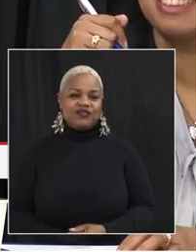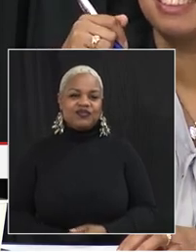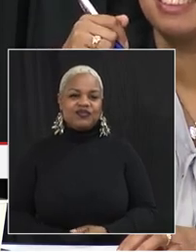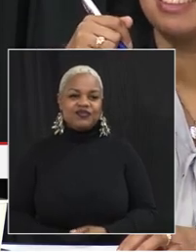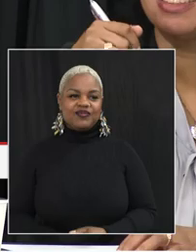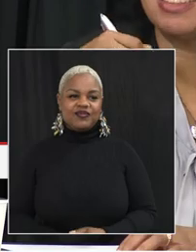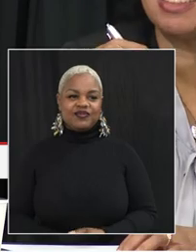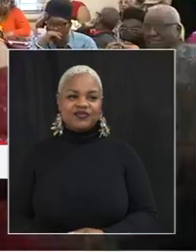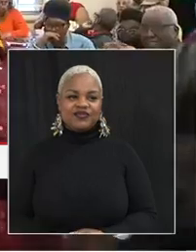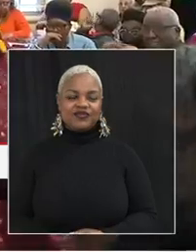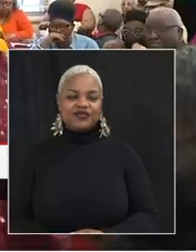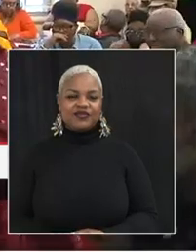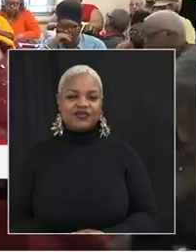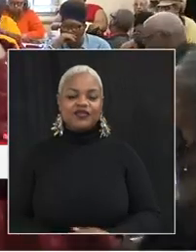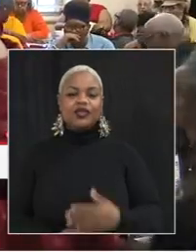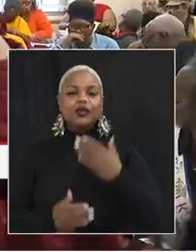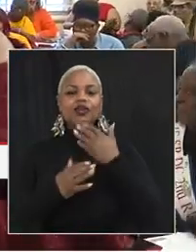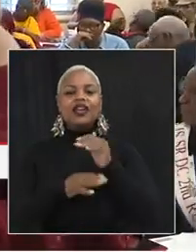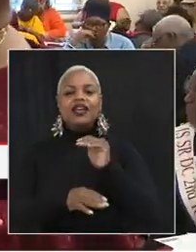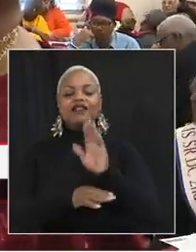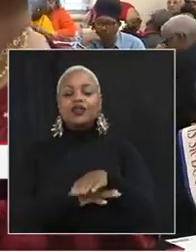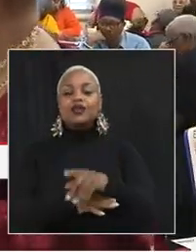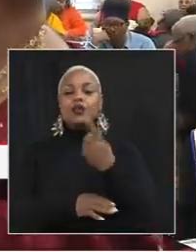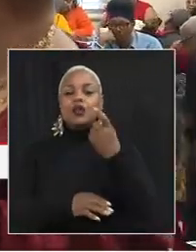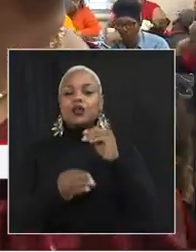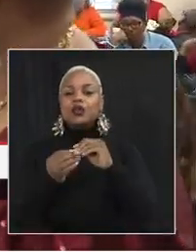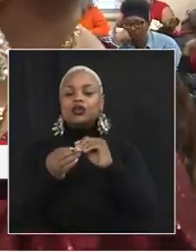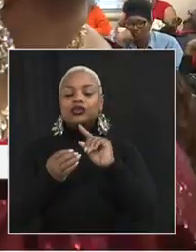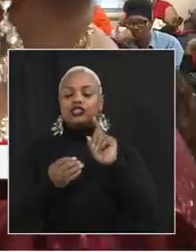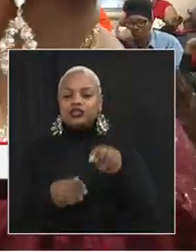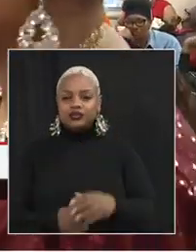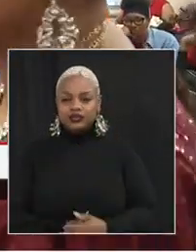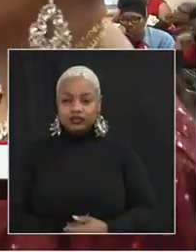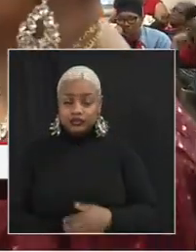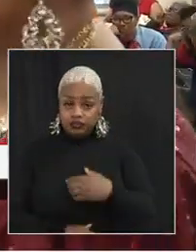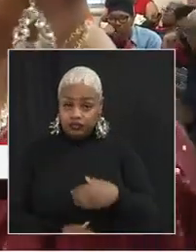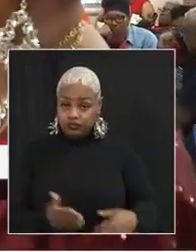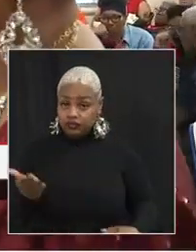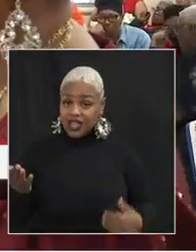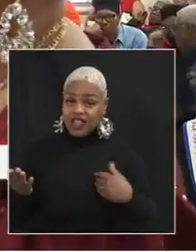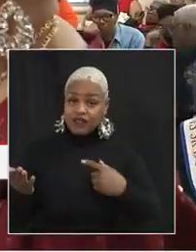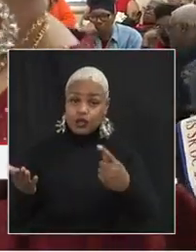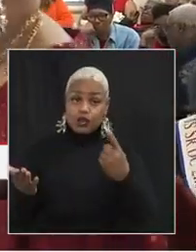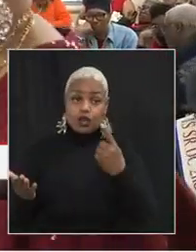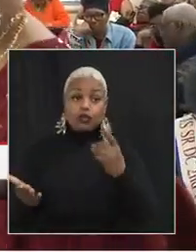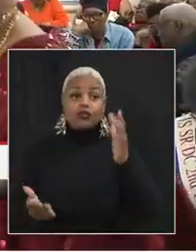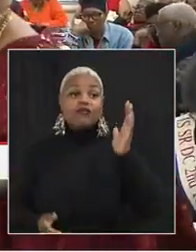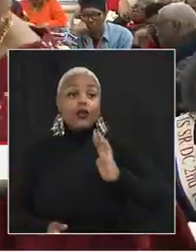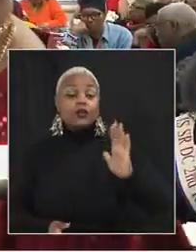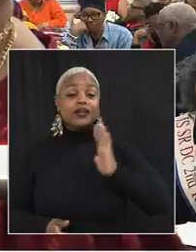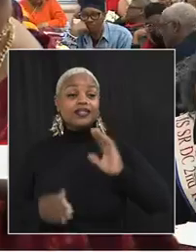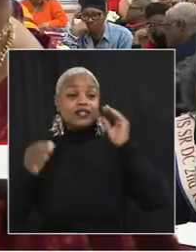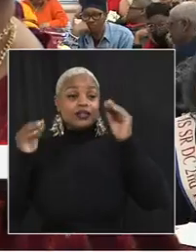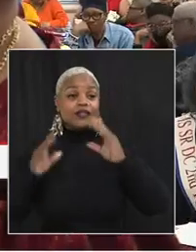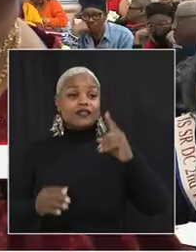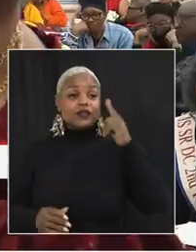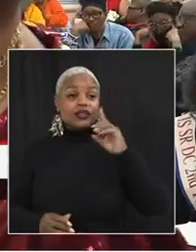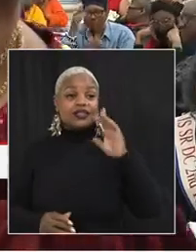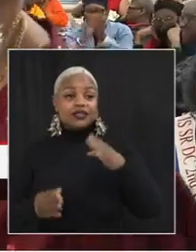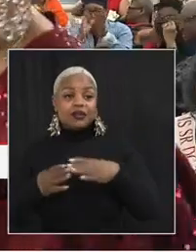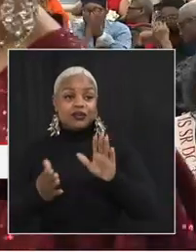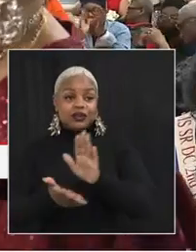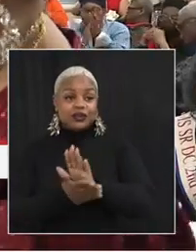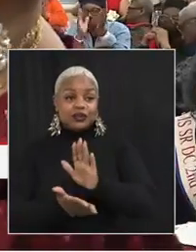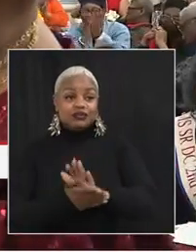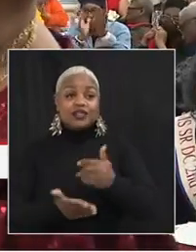Good afternoon, Mayor. Again, thank you for being here. I am one of your former teachers of DC Public Schools with over 31 years of service. Thank